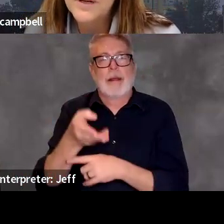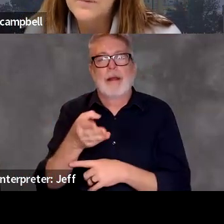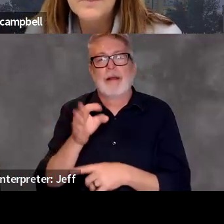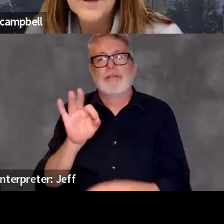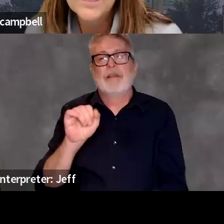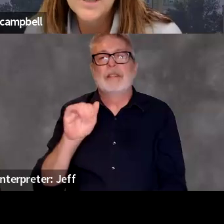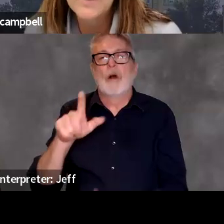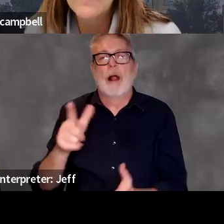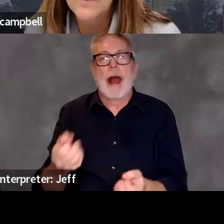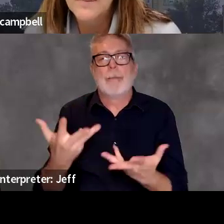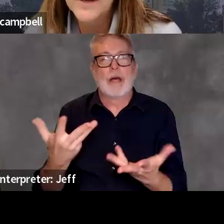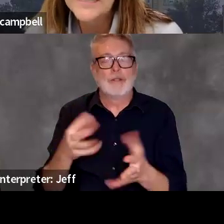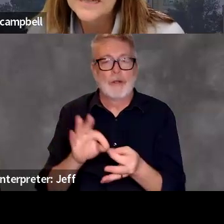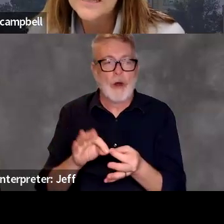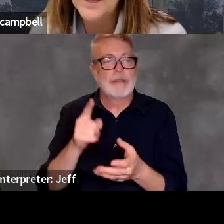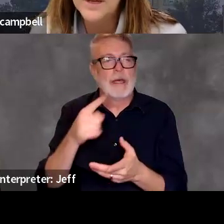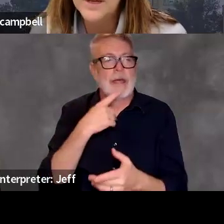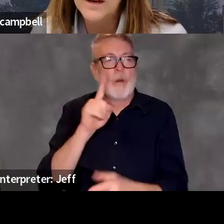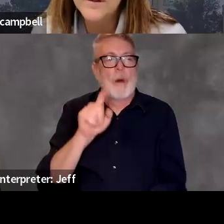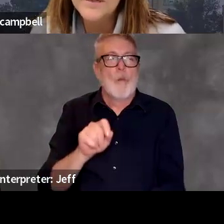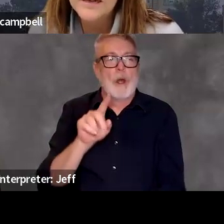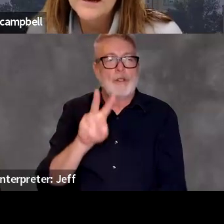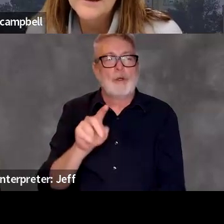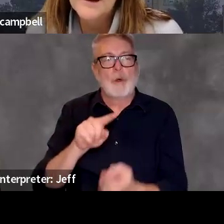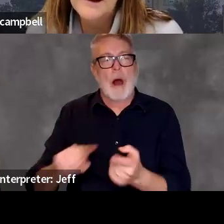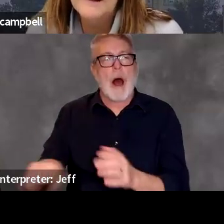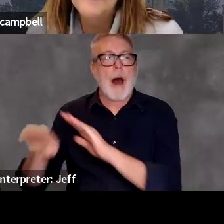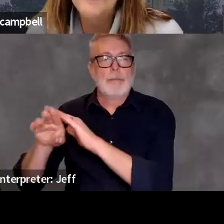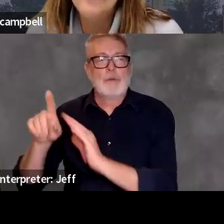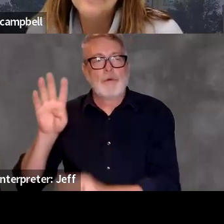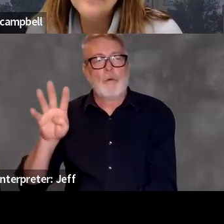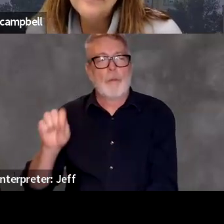cost between $1.2 and $4.6 million.